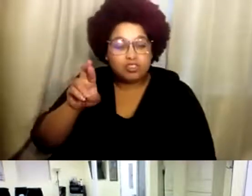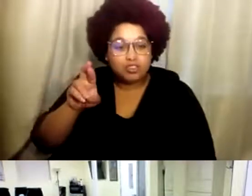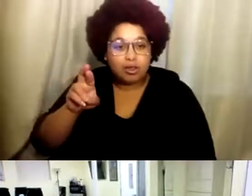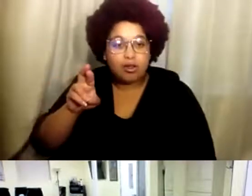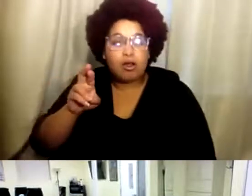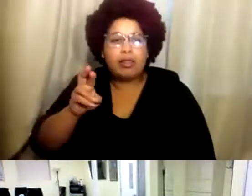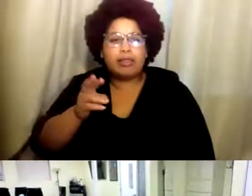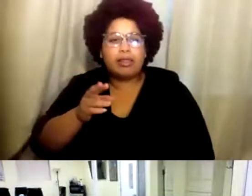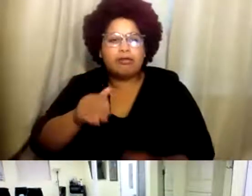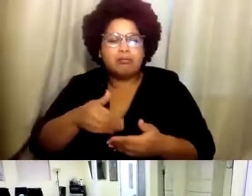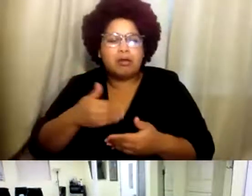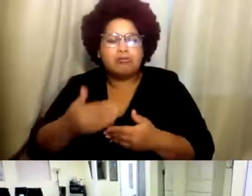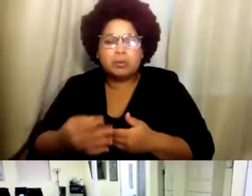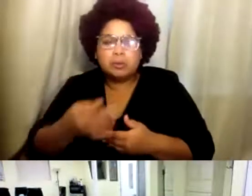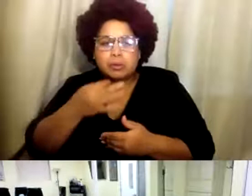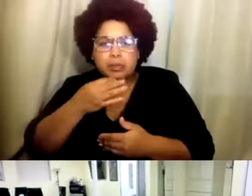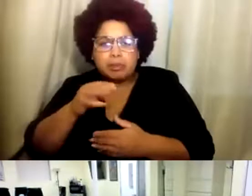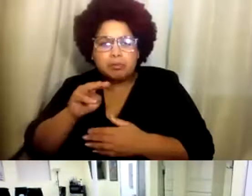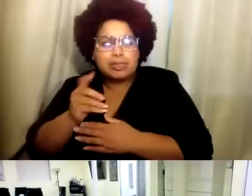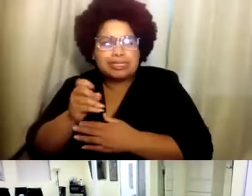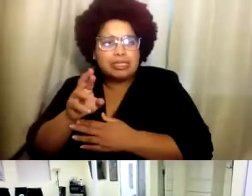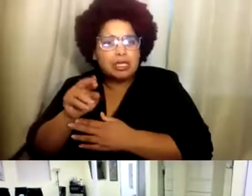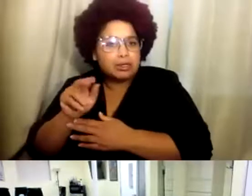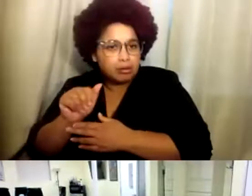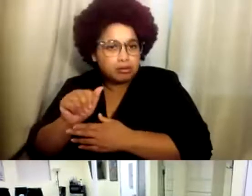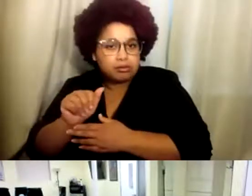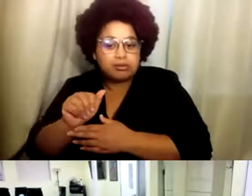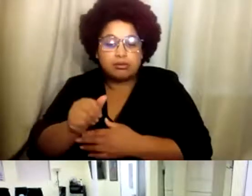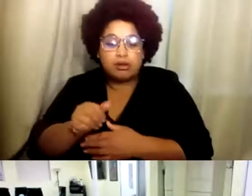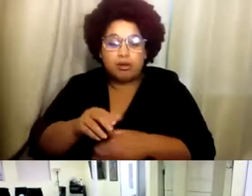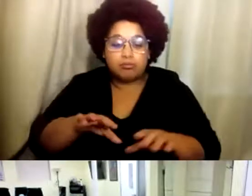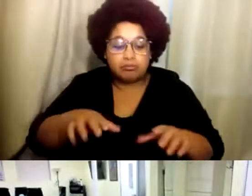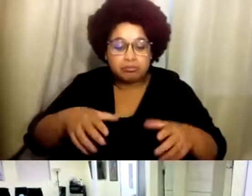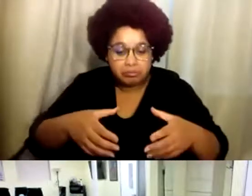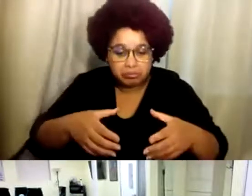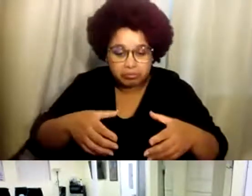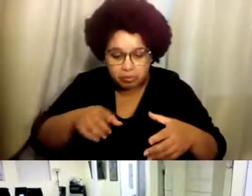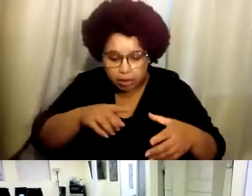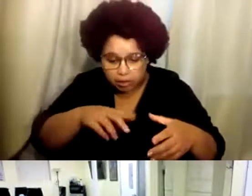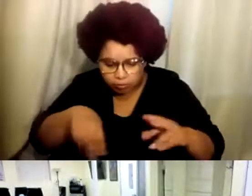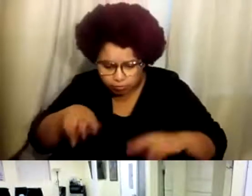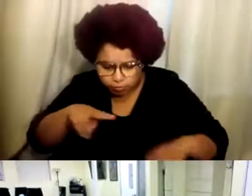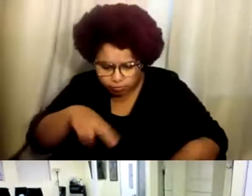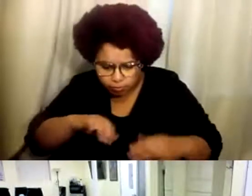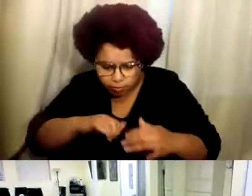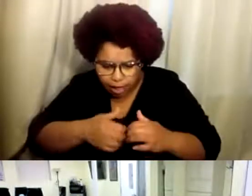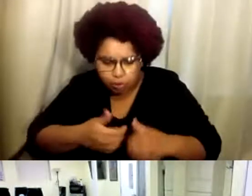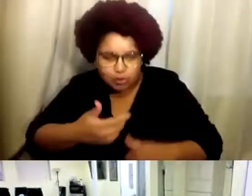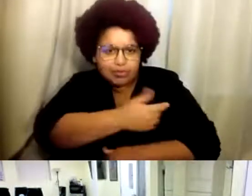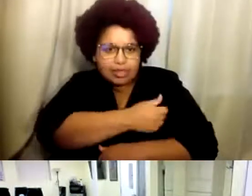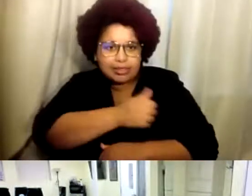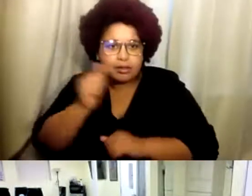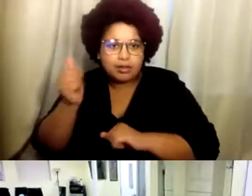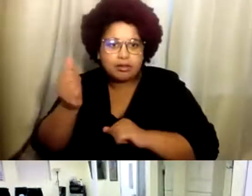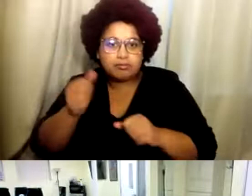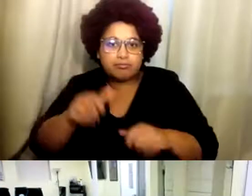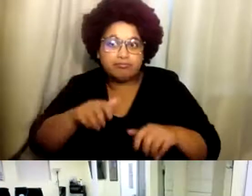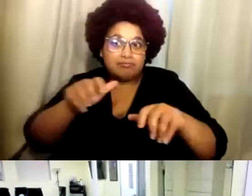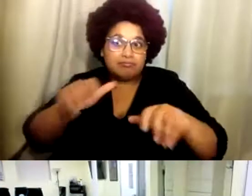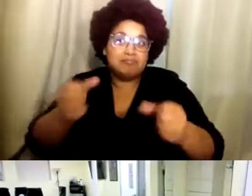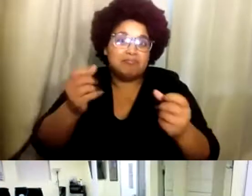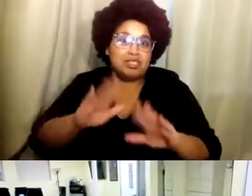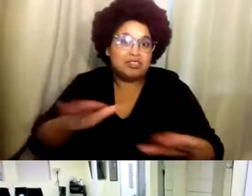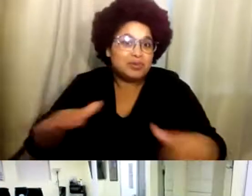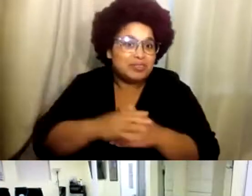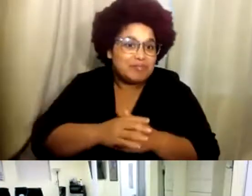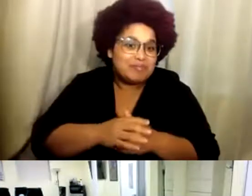Moderna. And we'll be looking at vaccinating lots of children at that point. Go through and make those